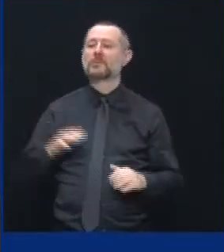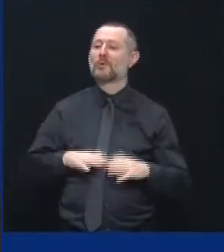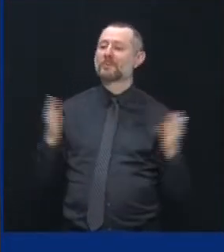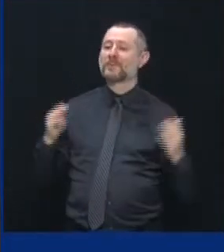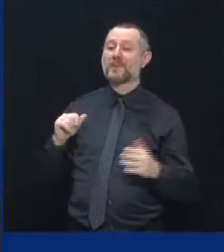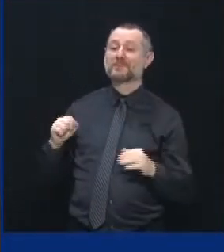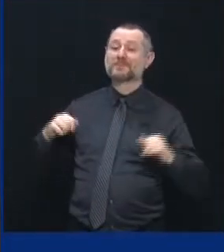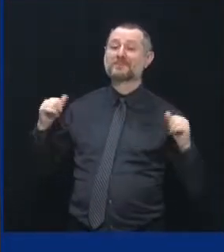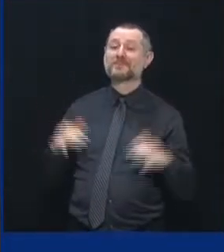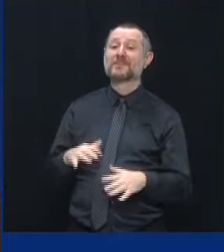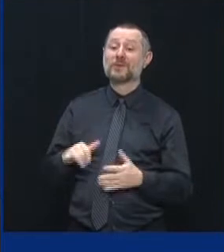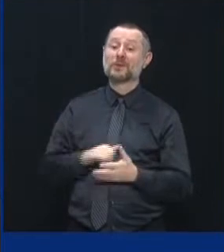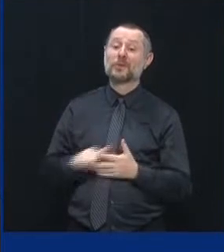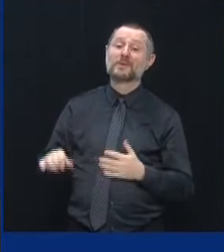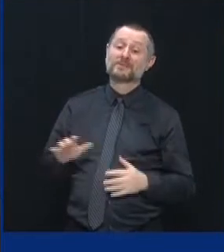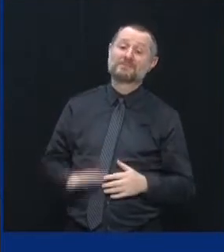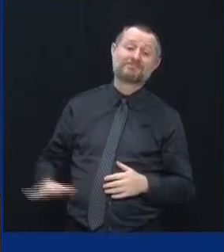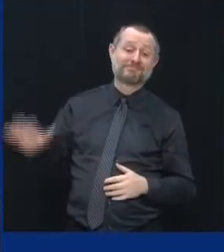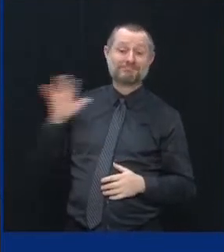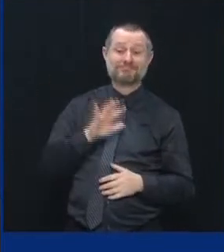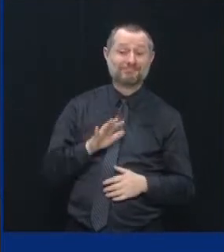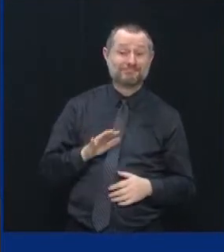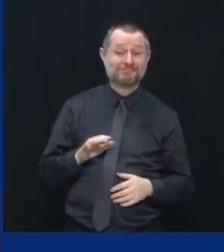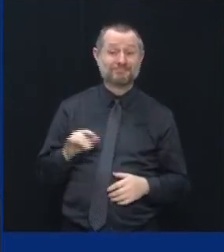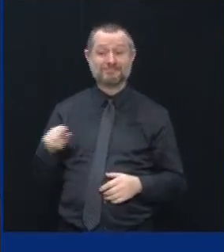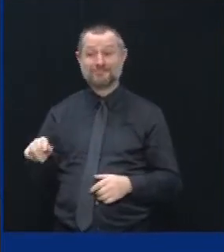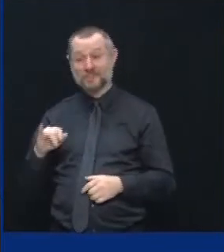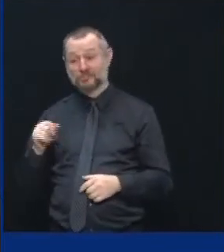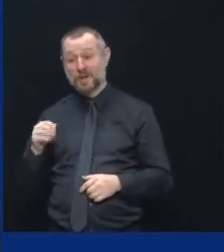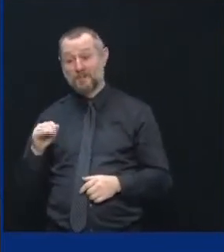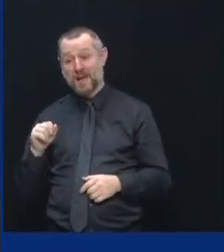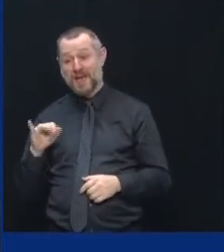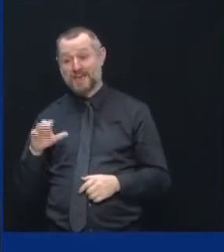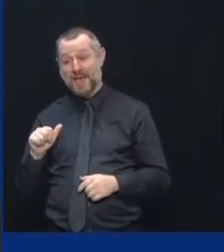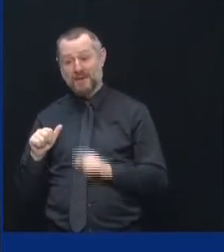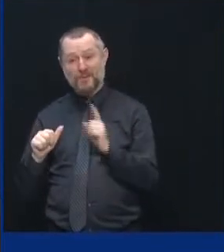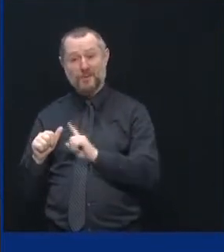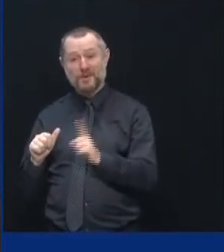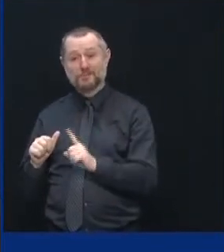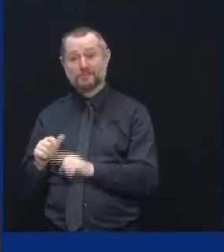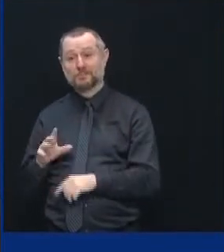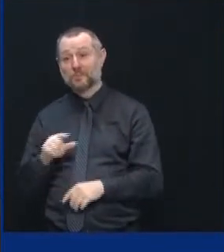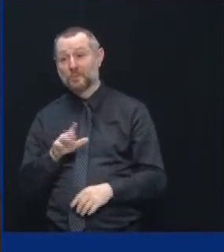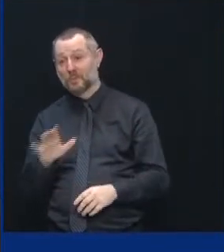state of New York in Jamaica, Queens, York College.